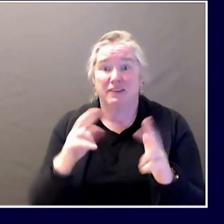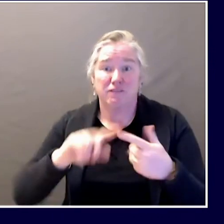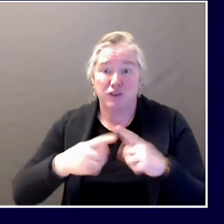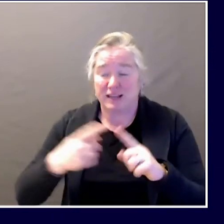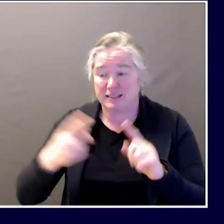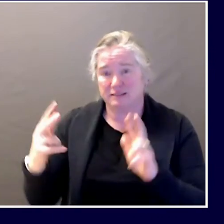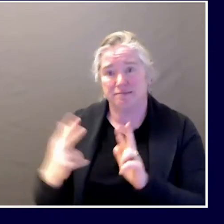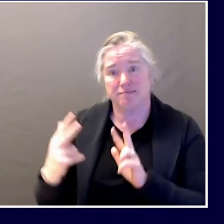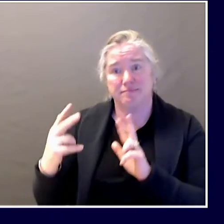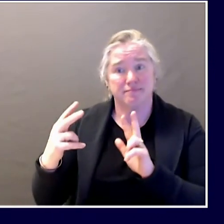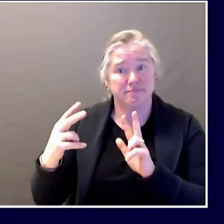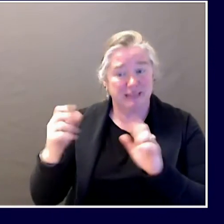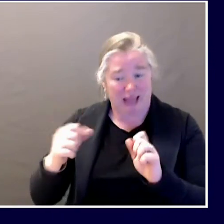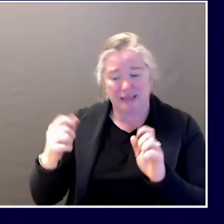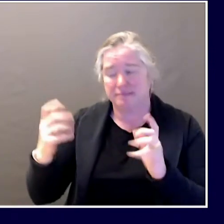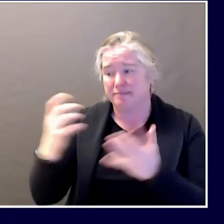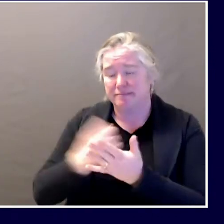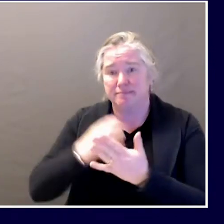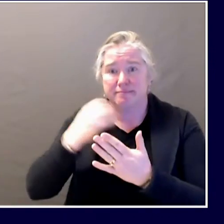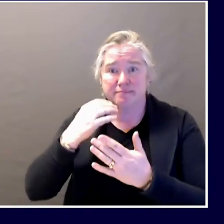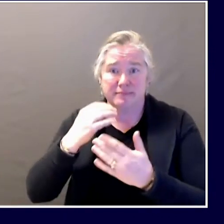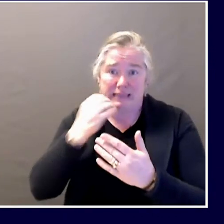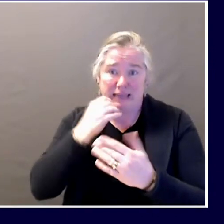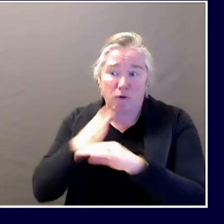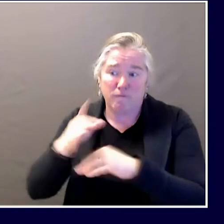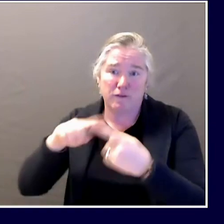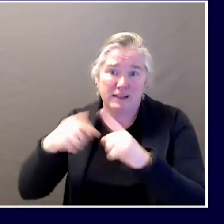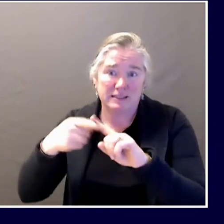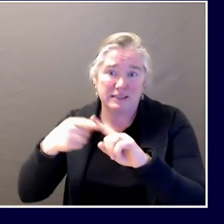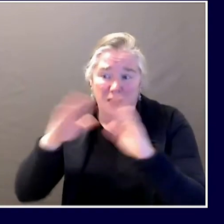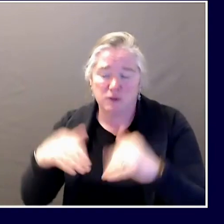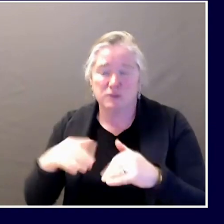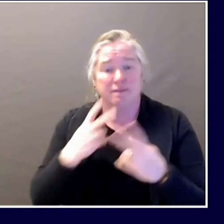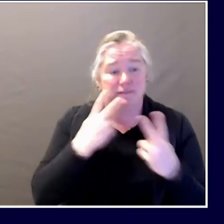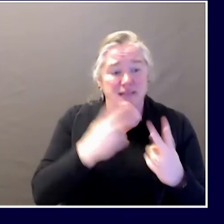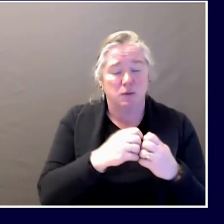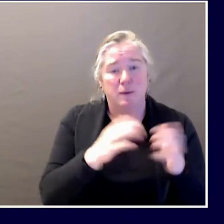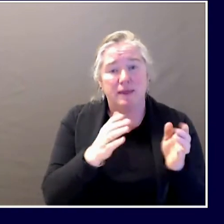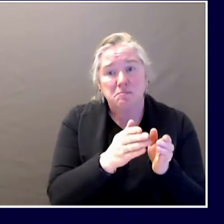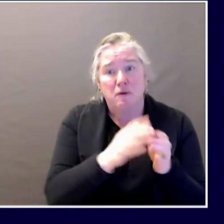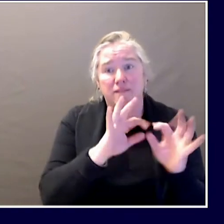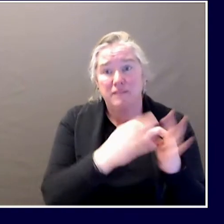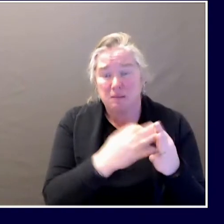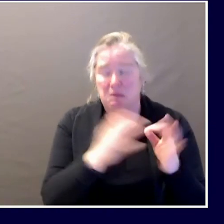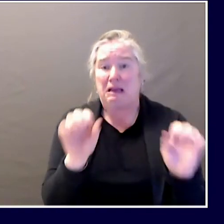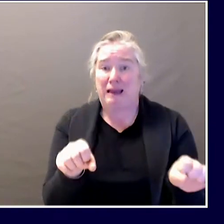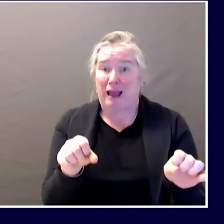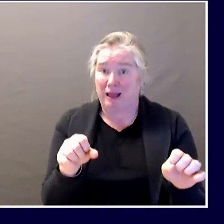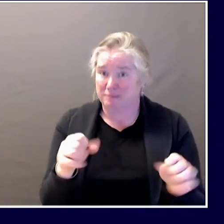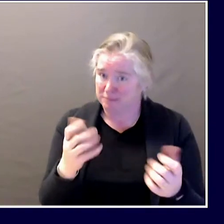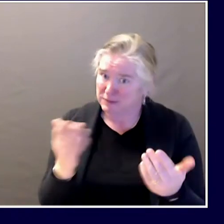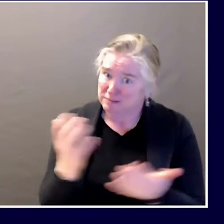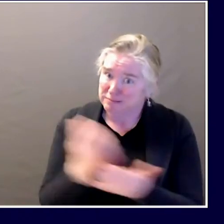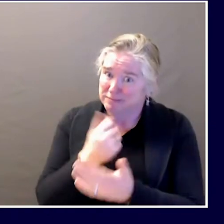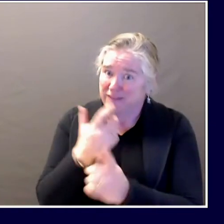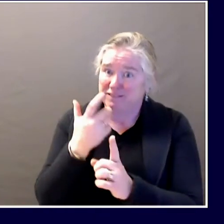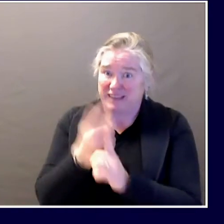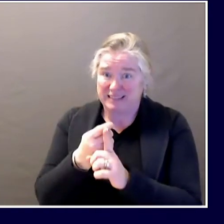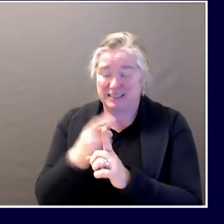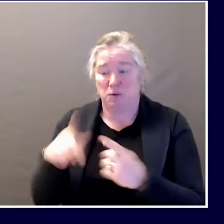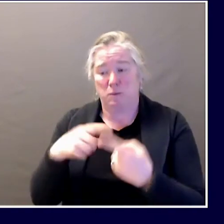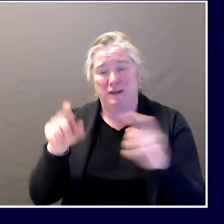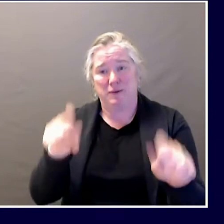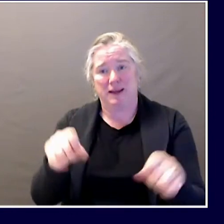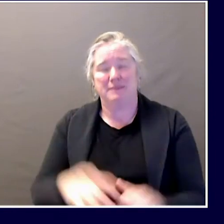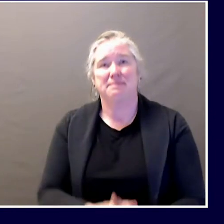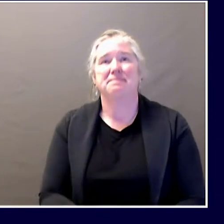of just how great these vaccines are. So with that, I'd like to turn things over to our colleagues in the media. The first question for the afternoon goes